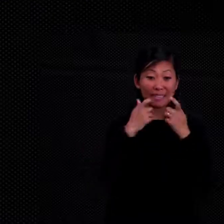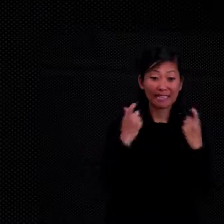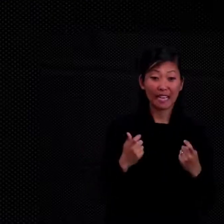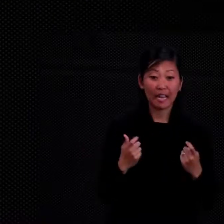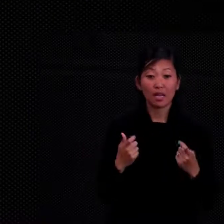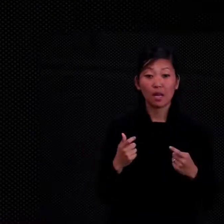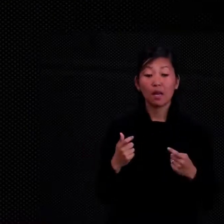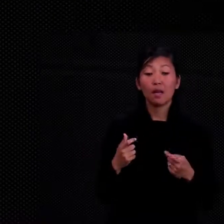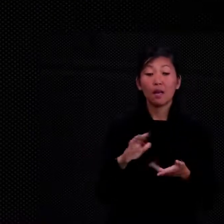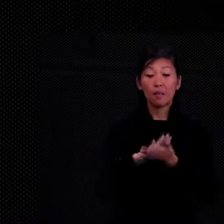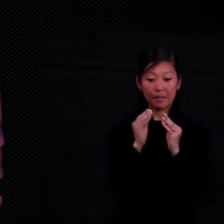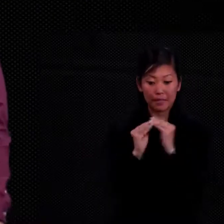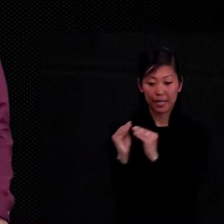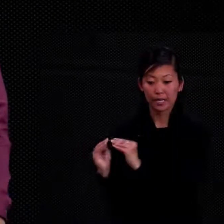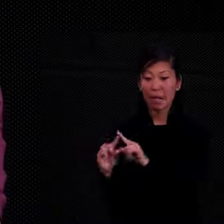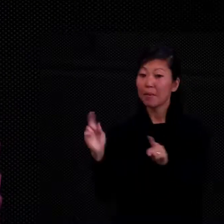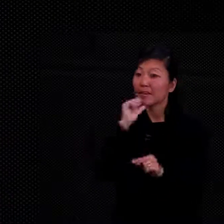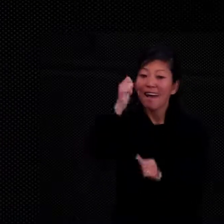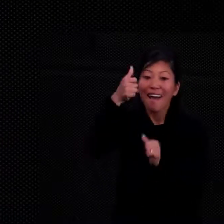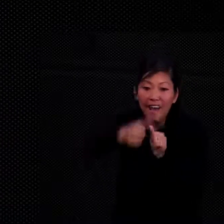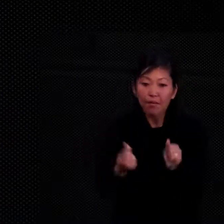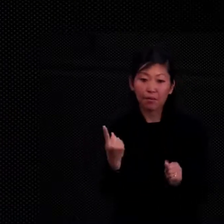And yet not everybody gets healed.